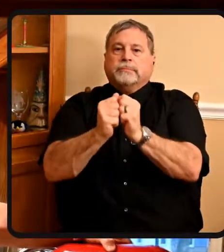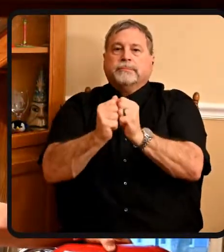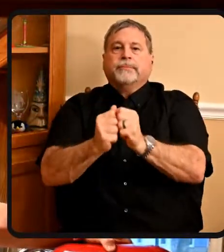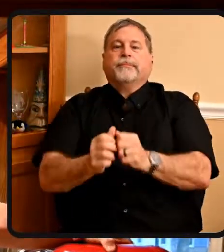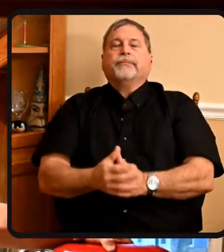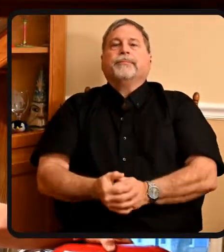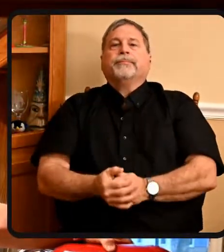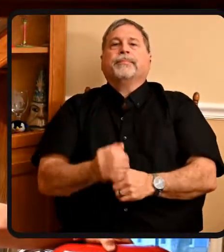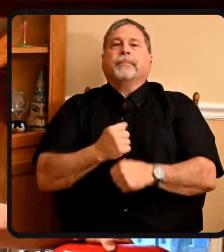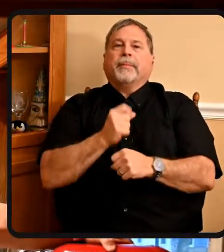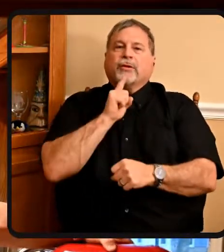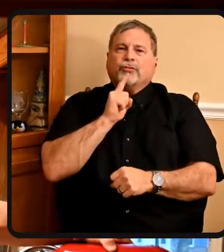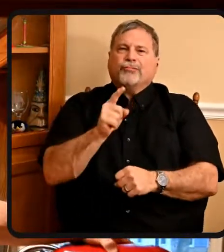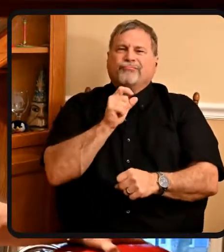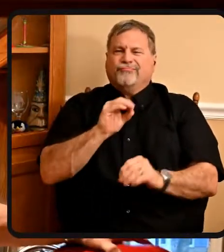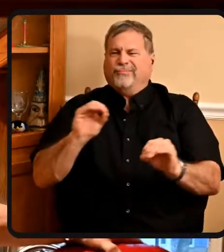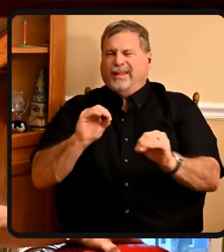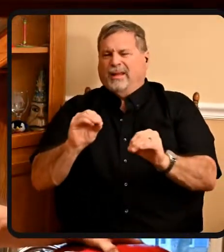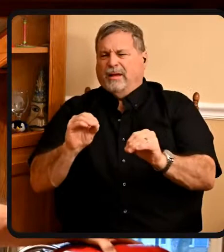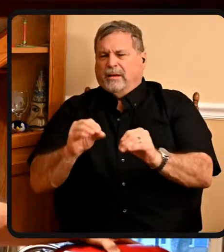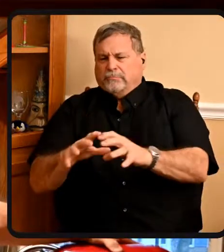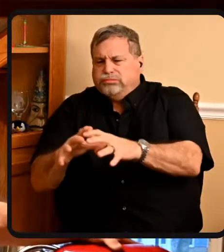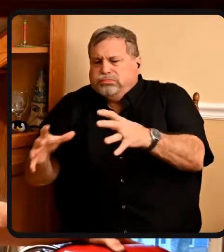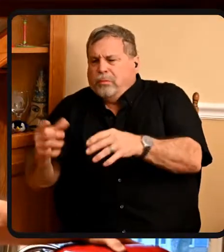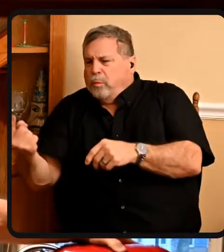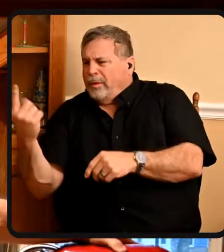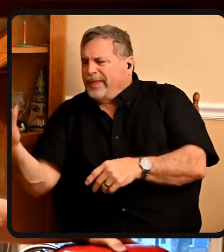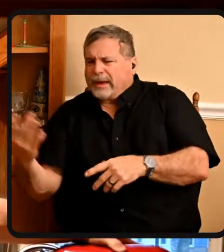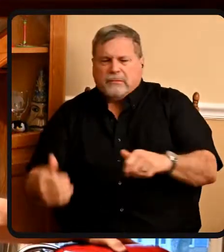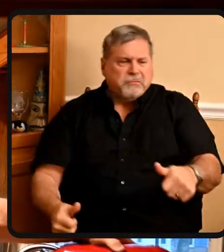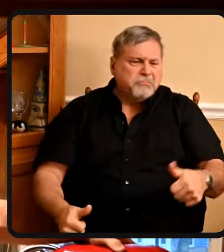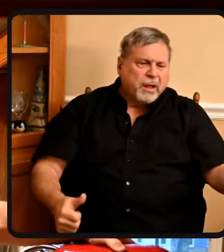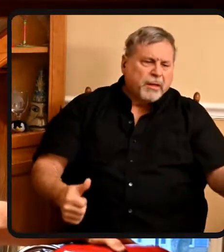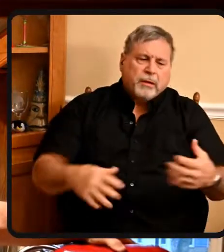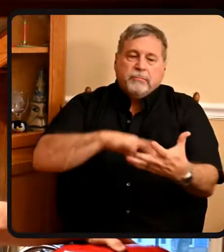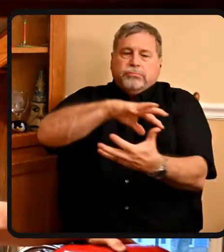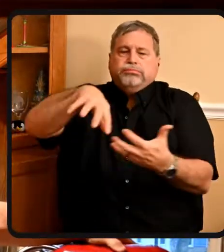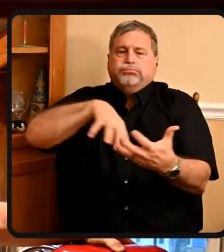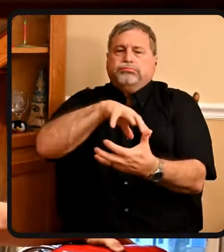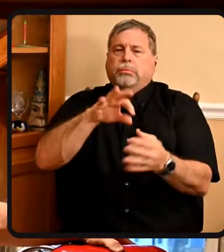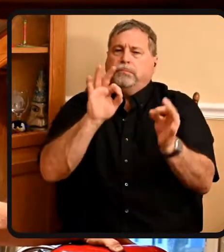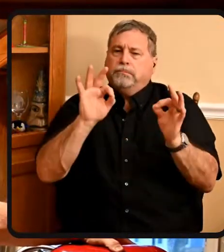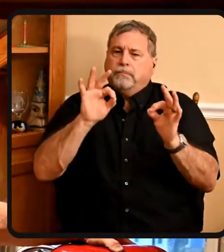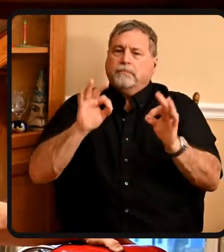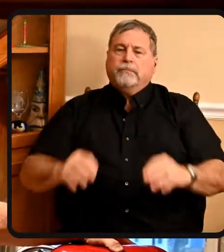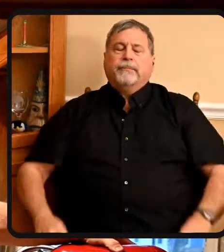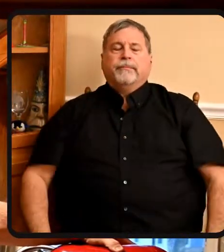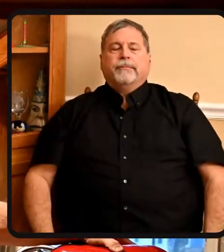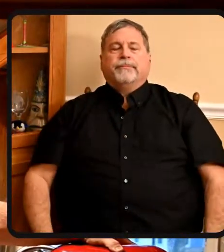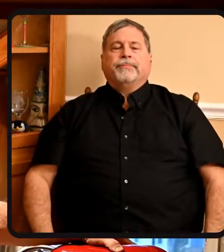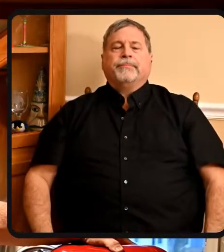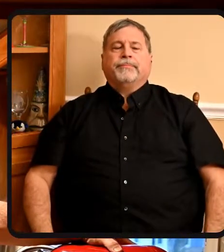together, just to make sure you don't have any pockets of one thing or another.